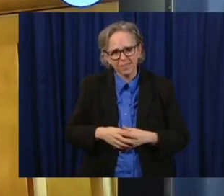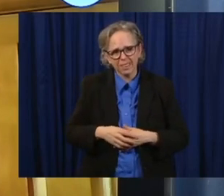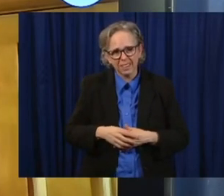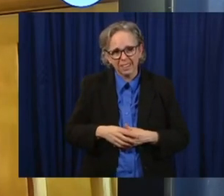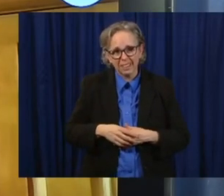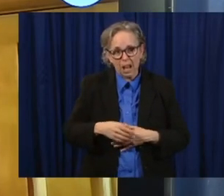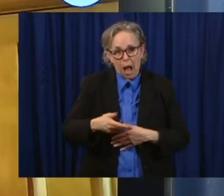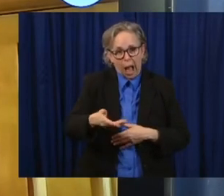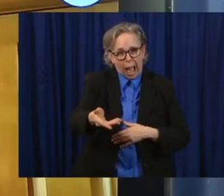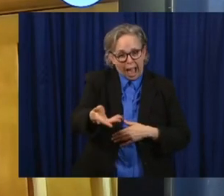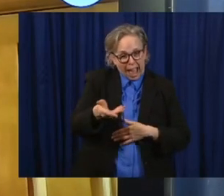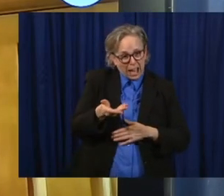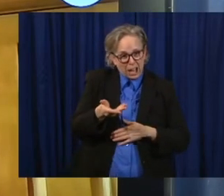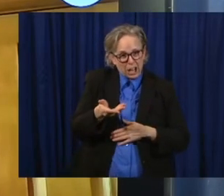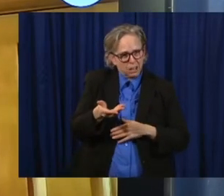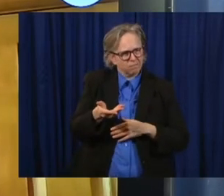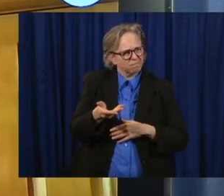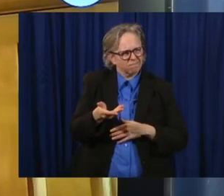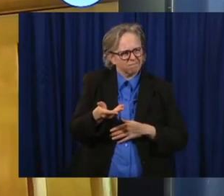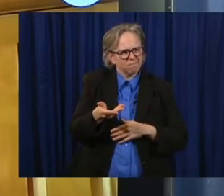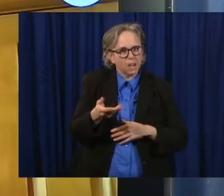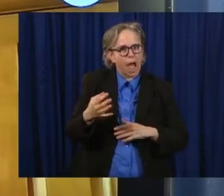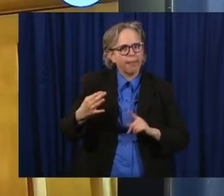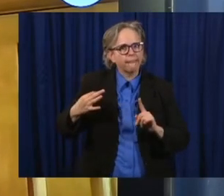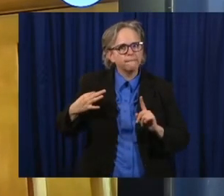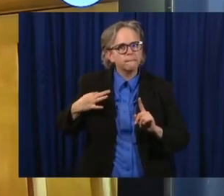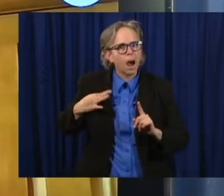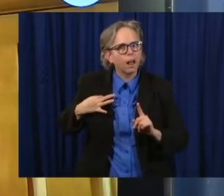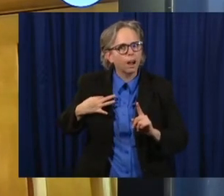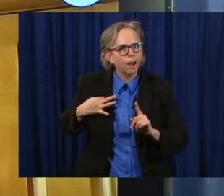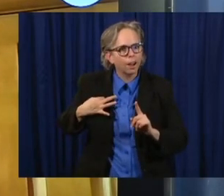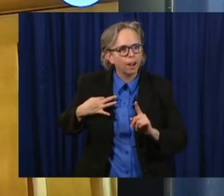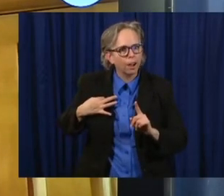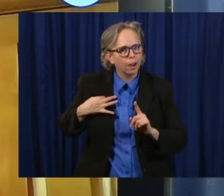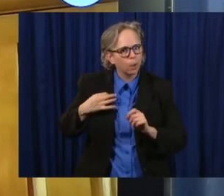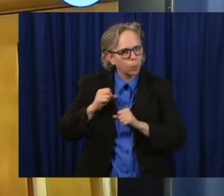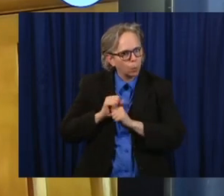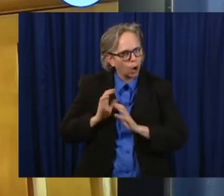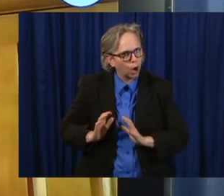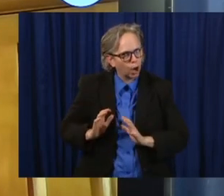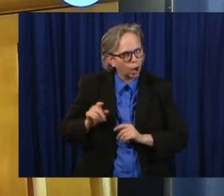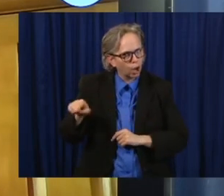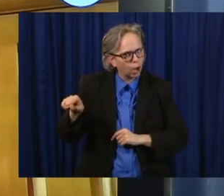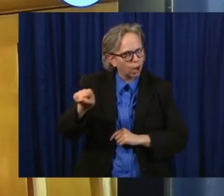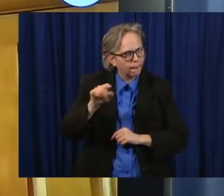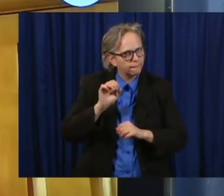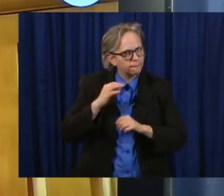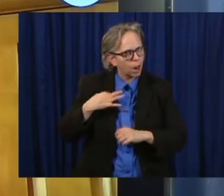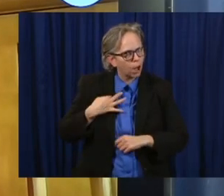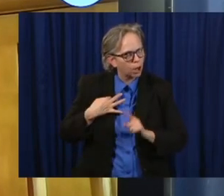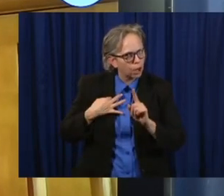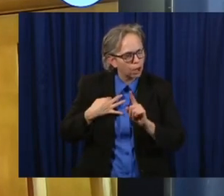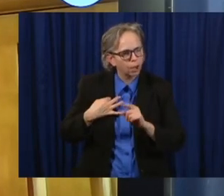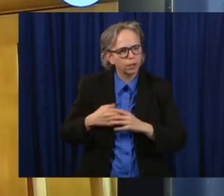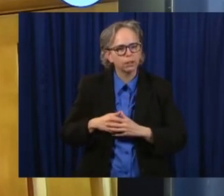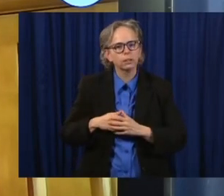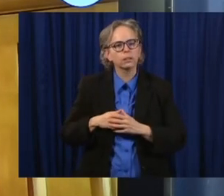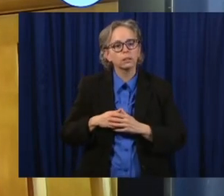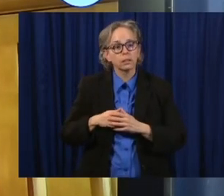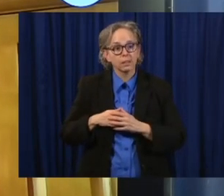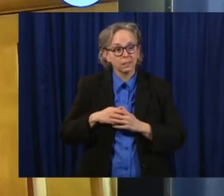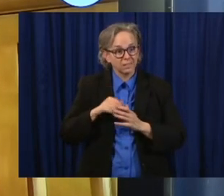workforce right now, we do have a substantial volunteer workforce. So a number, as everyone is aware,